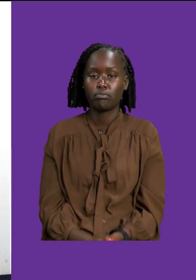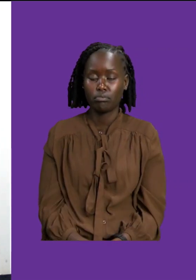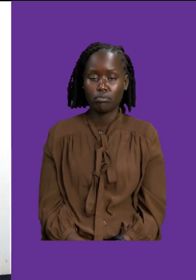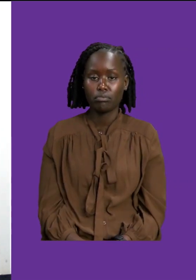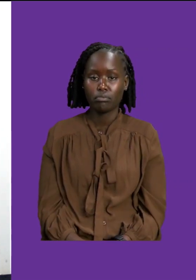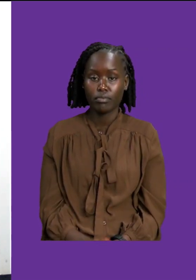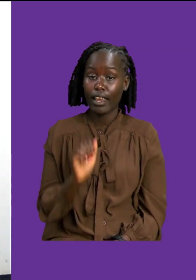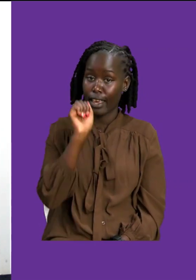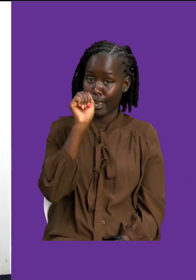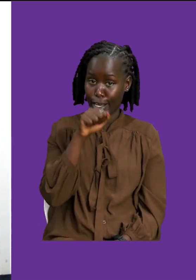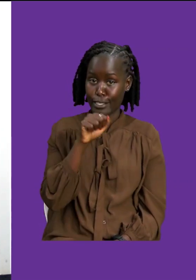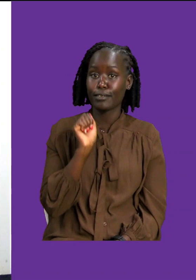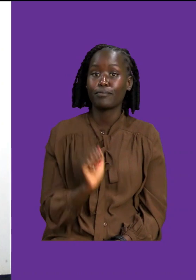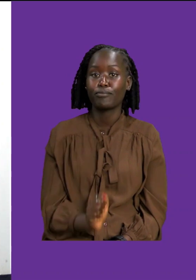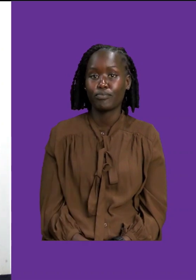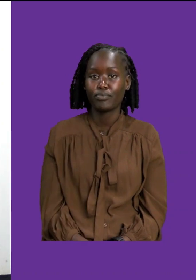Yeah.